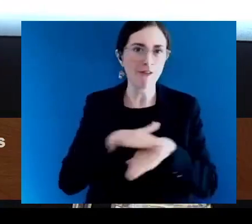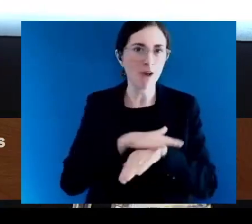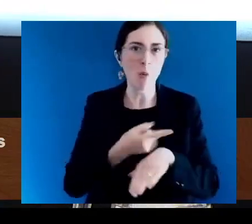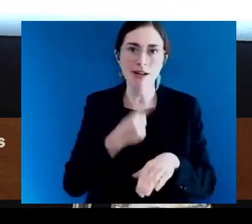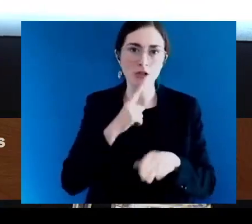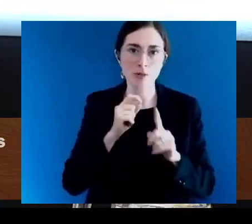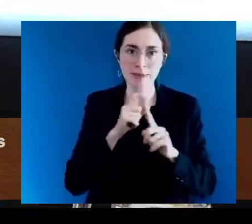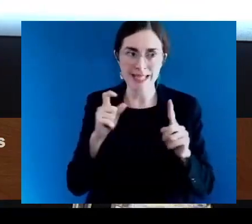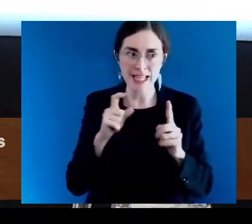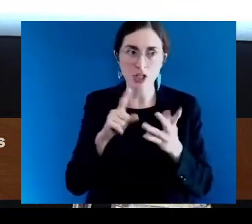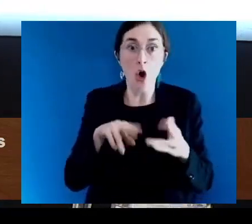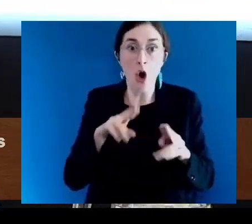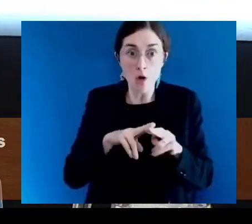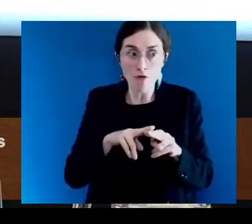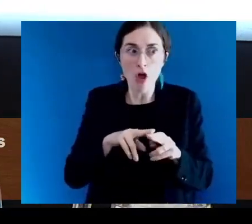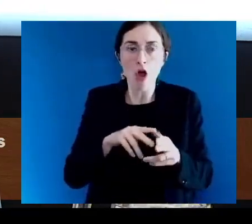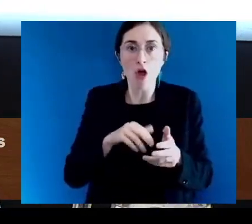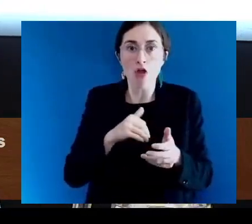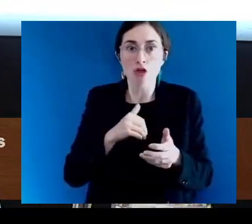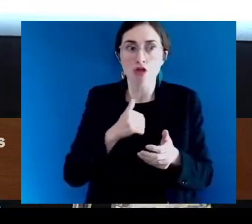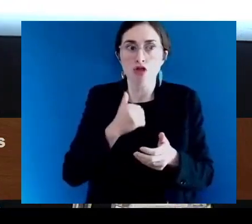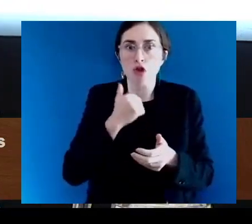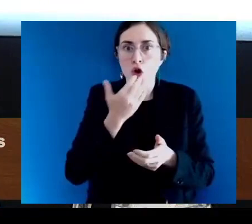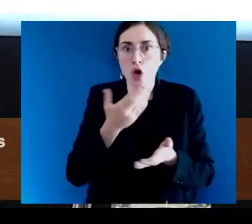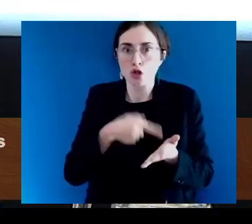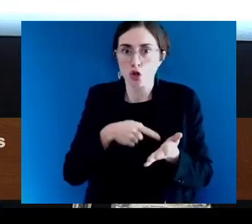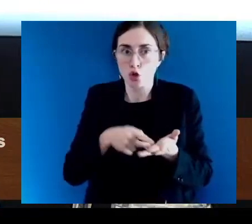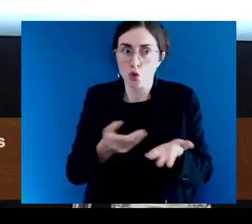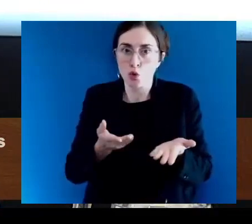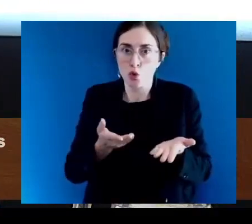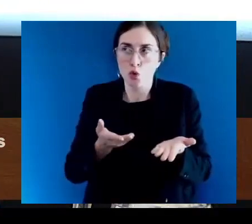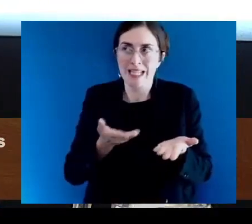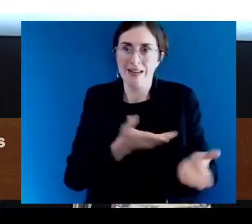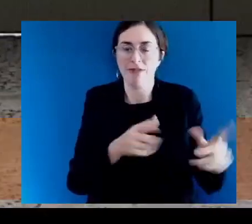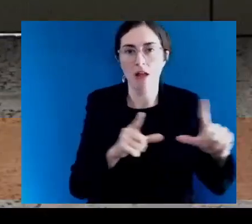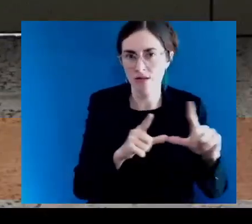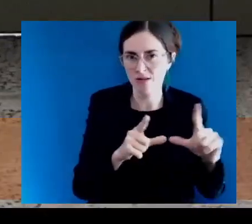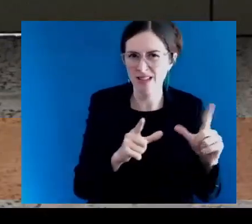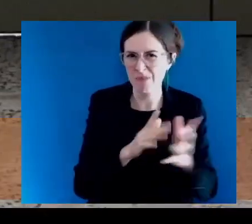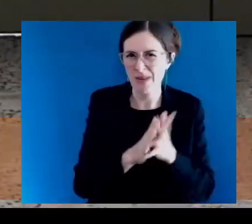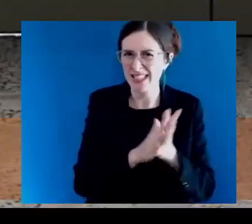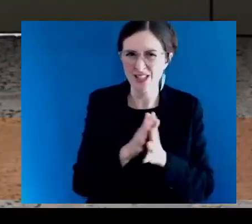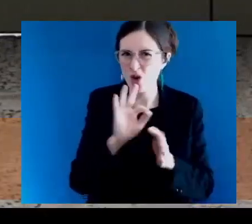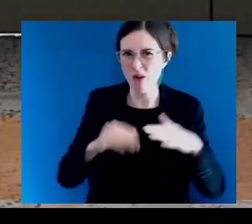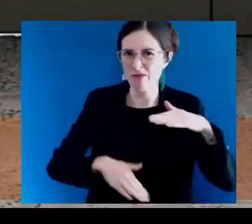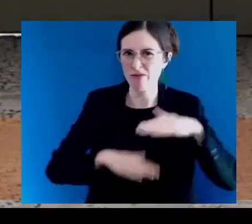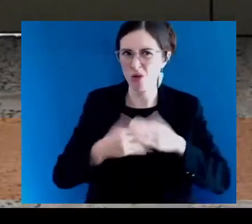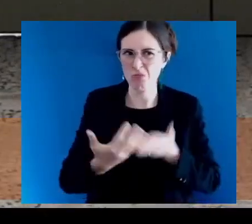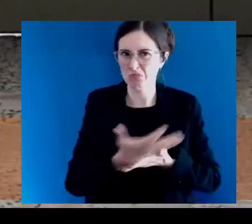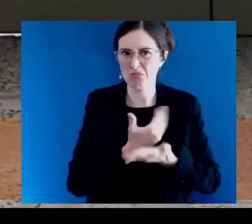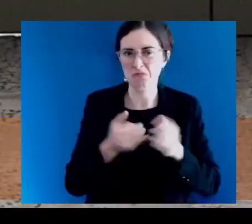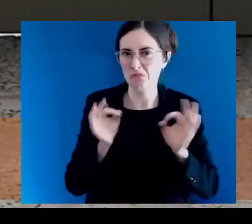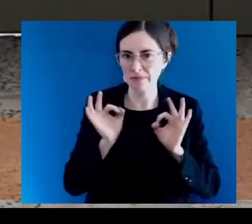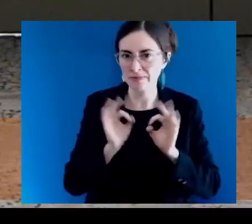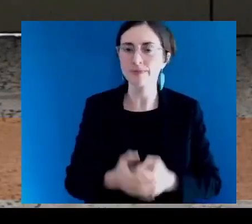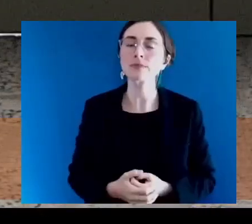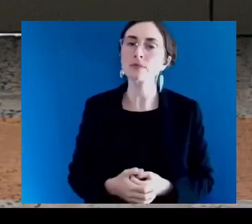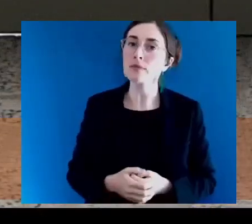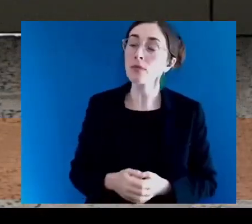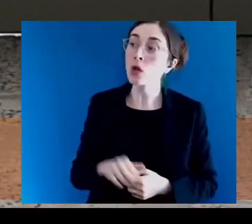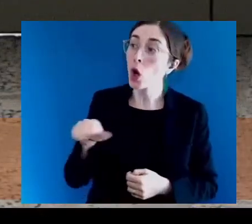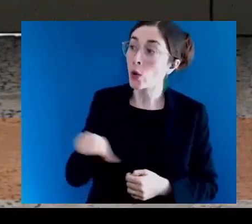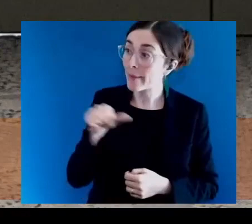cost of actually administering, if you like, that regime. Okay, thank you. Commissioners, I wanted to turn now to